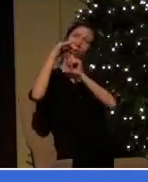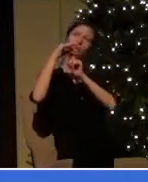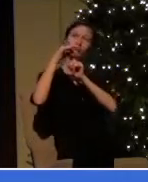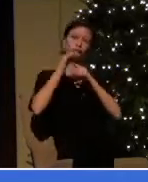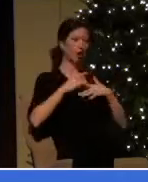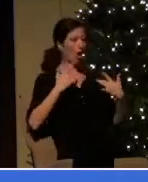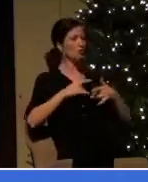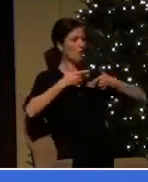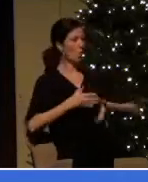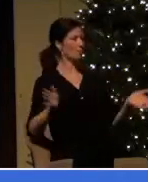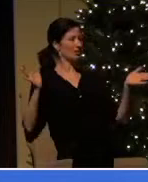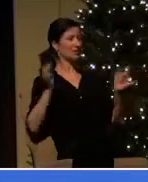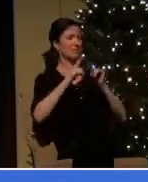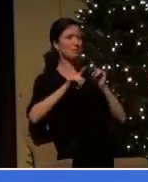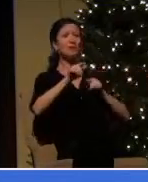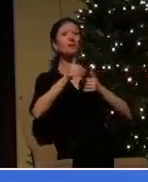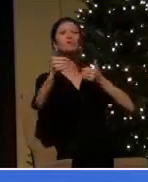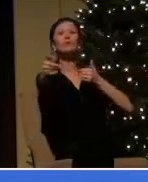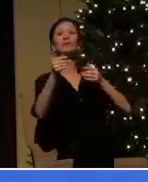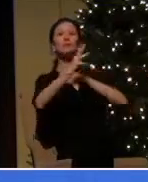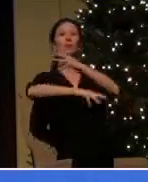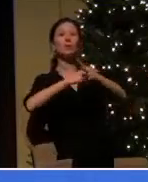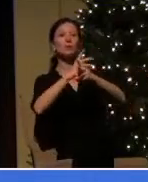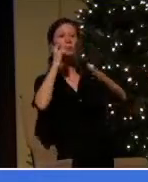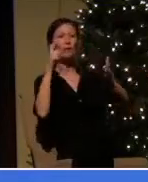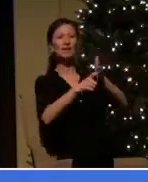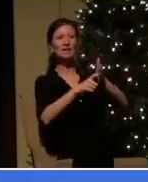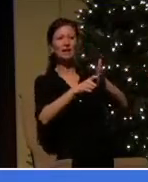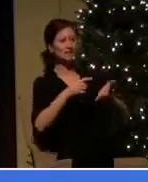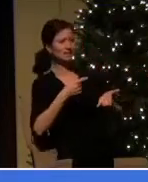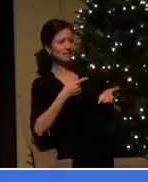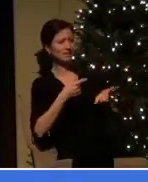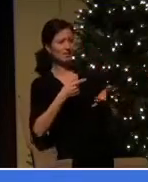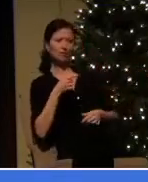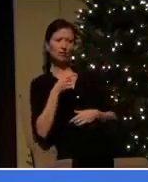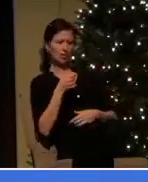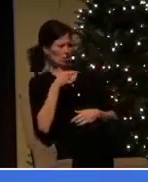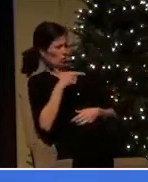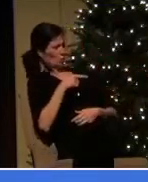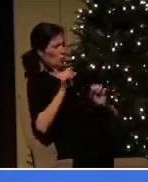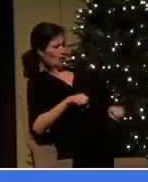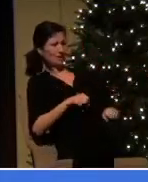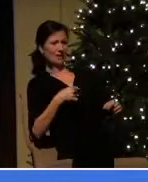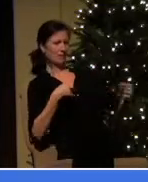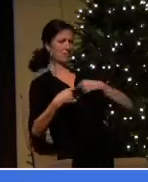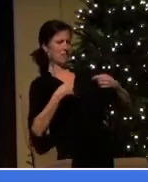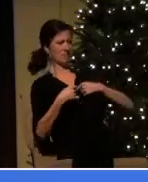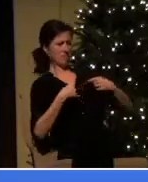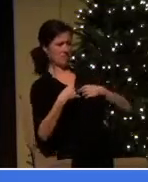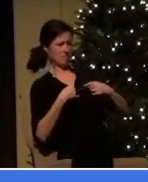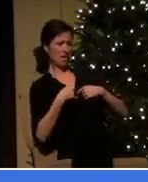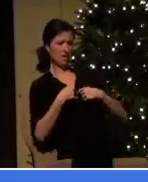world recognizes how selfish, how rotten, how miserable we can be. And there are times when you show your true